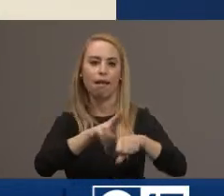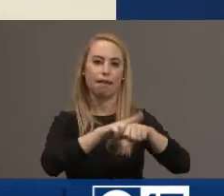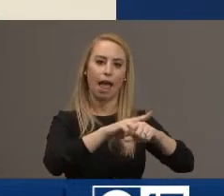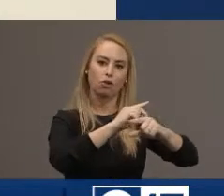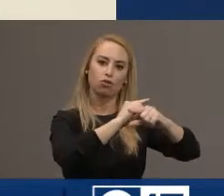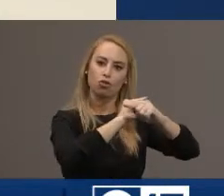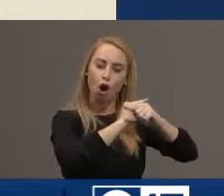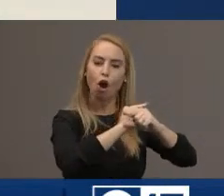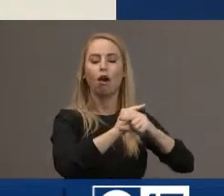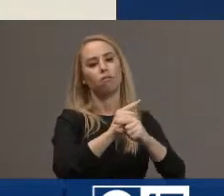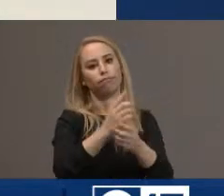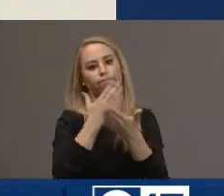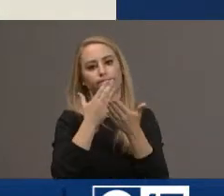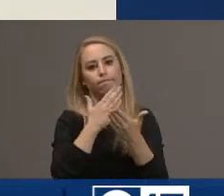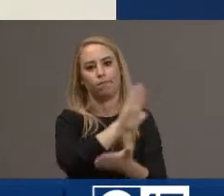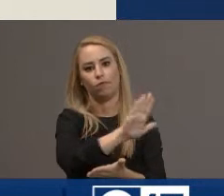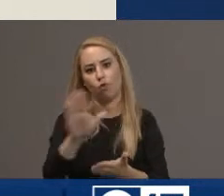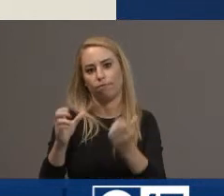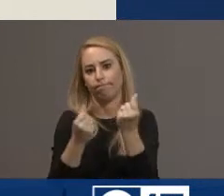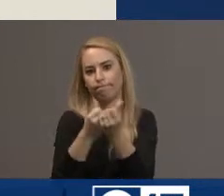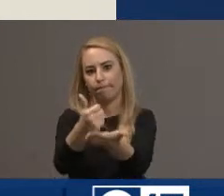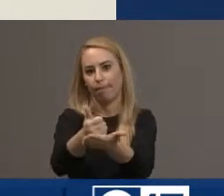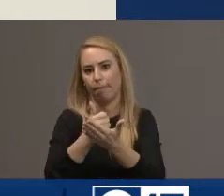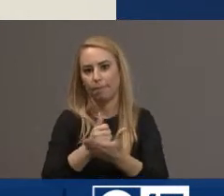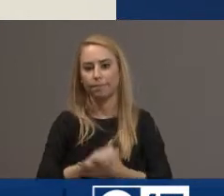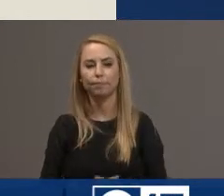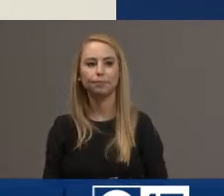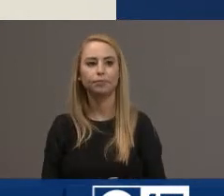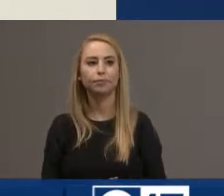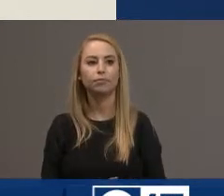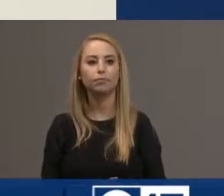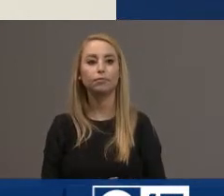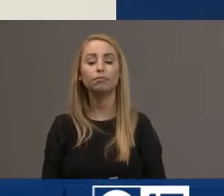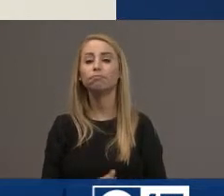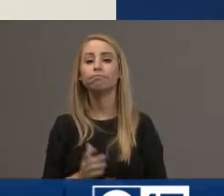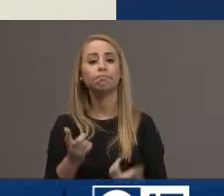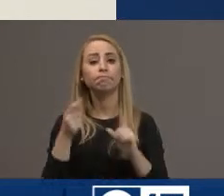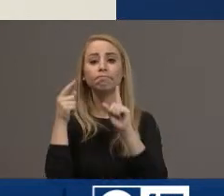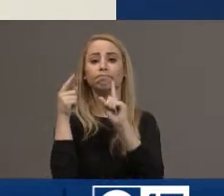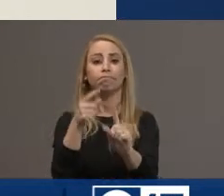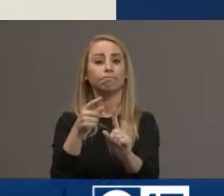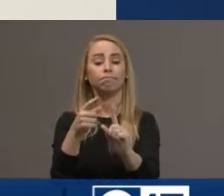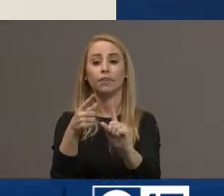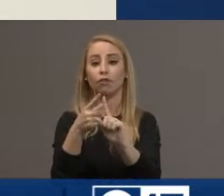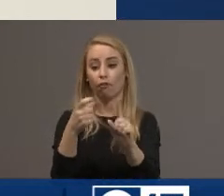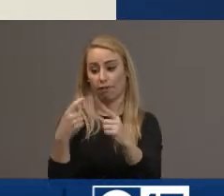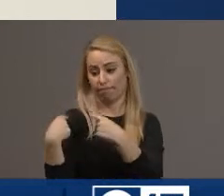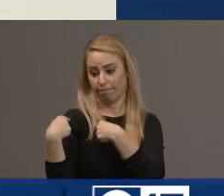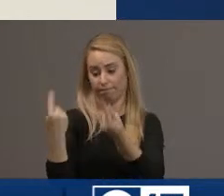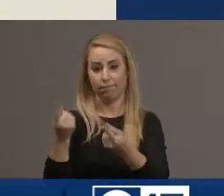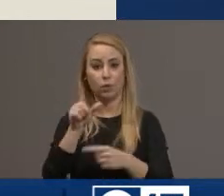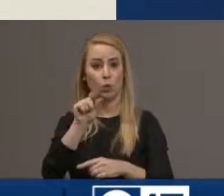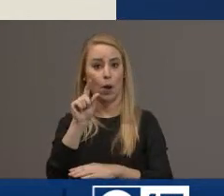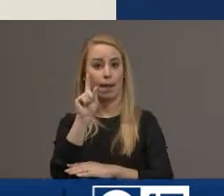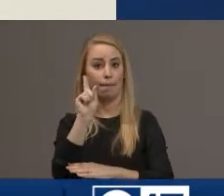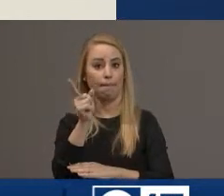Guard. Some takeaways I hope everyone has from the last 20 minutes or so is to